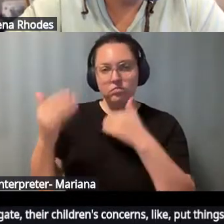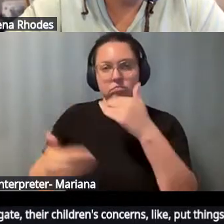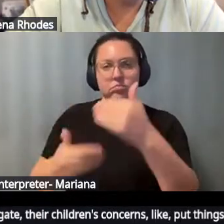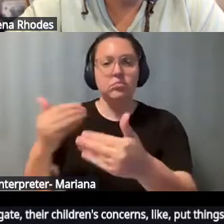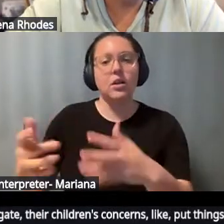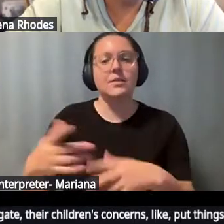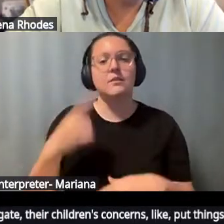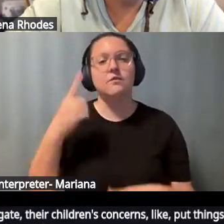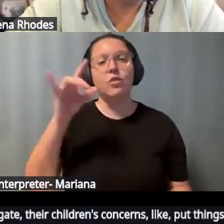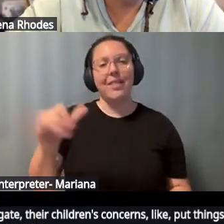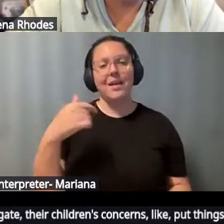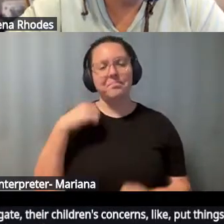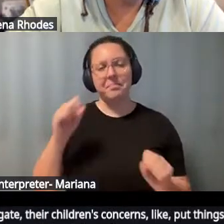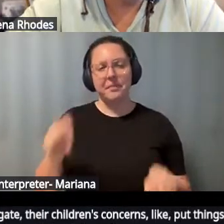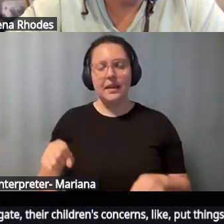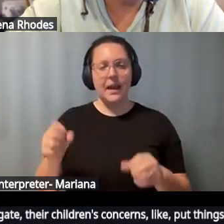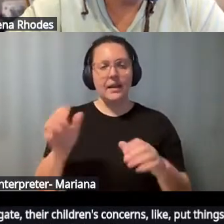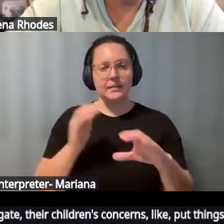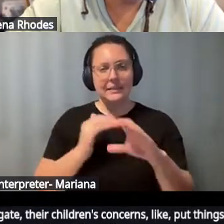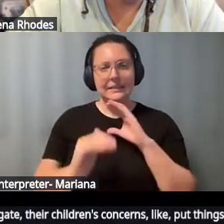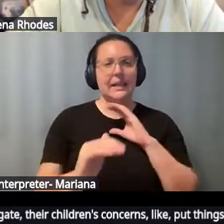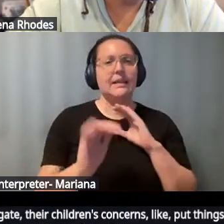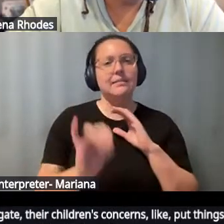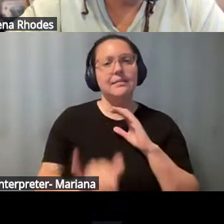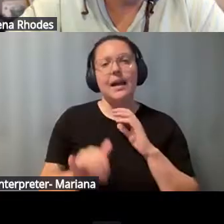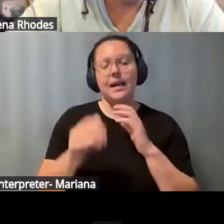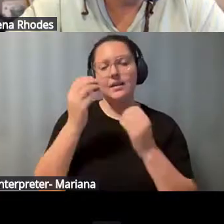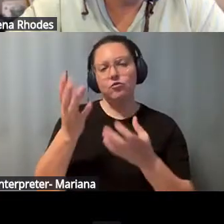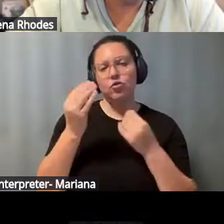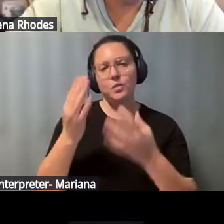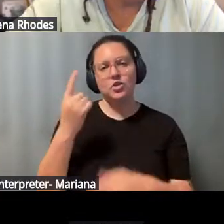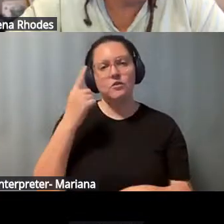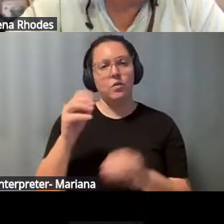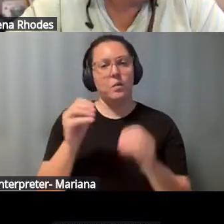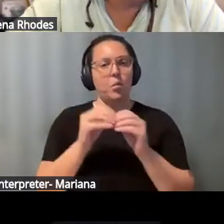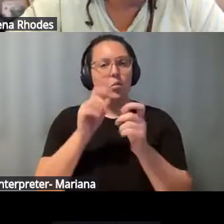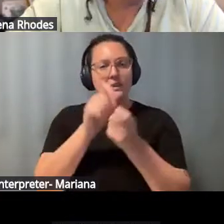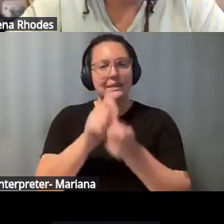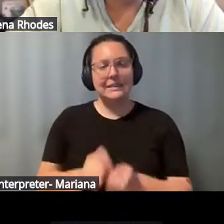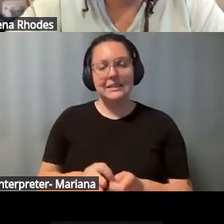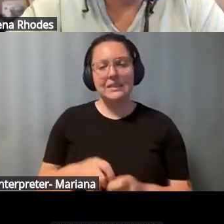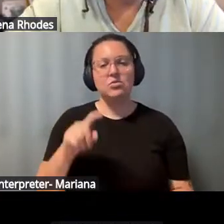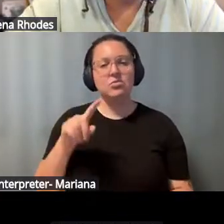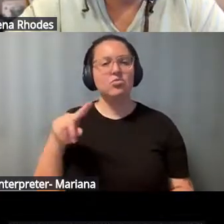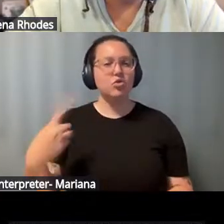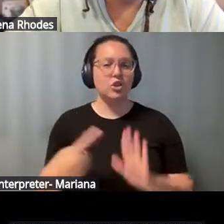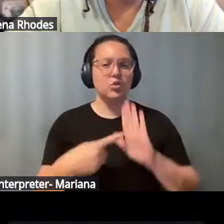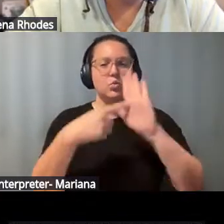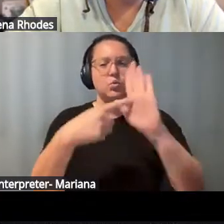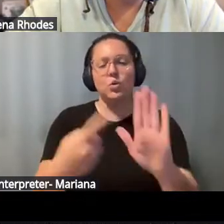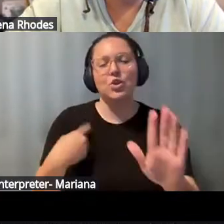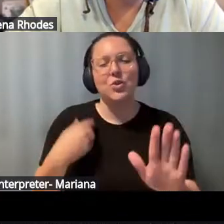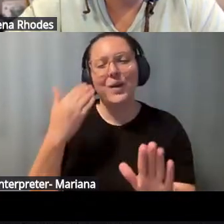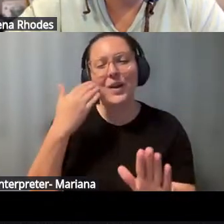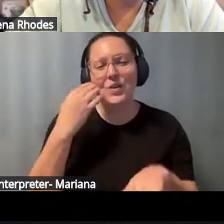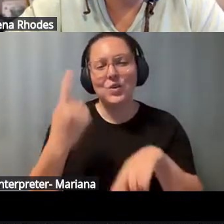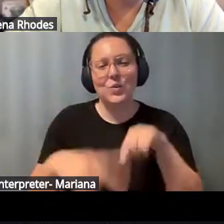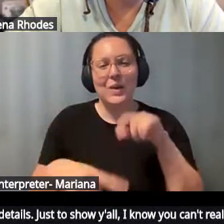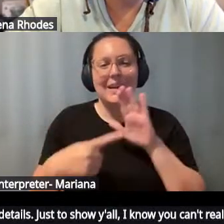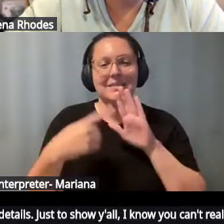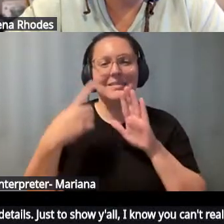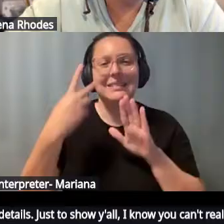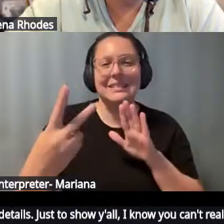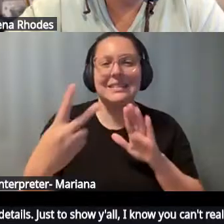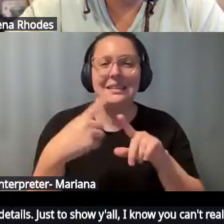also send that information over for more details. Just to show you, I know you can't really see it, but we do have our